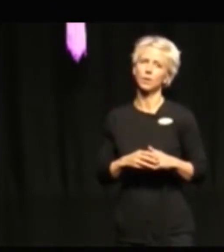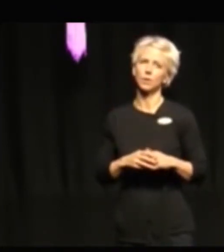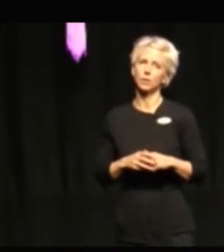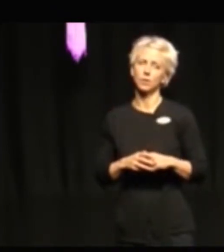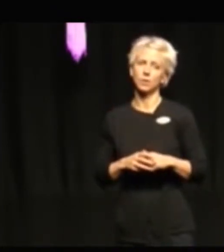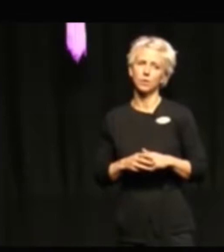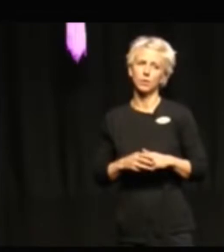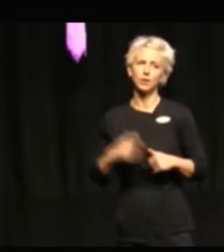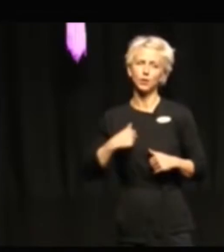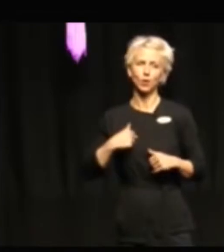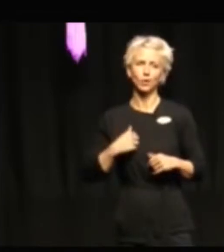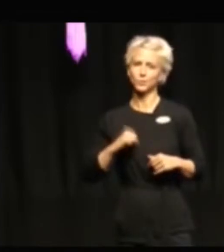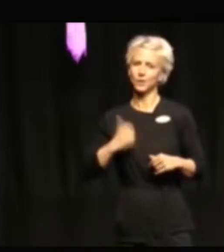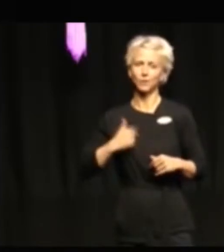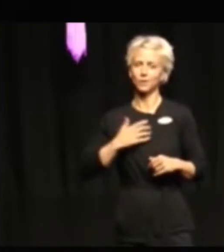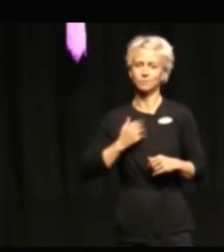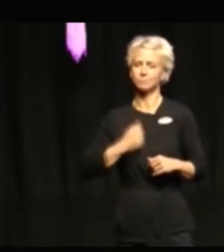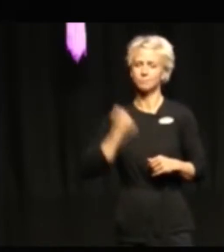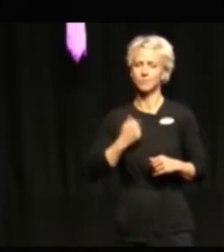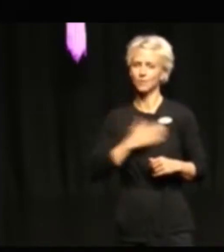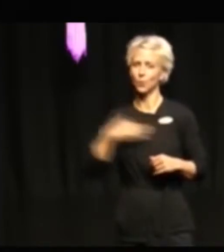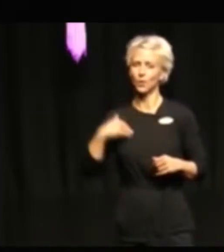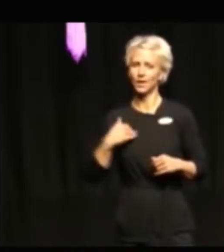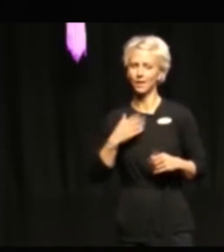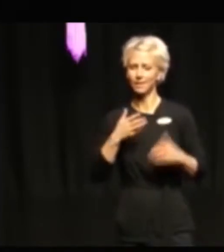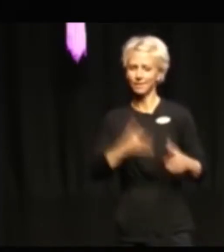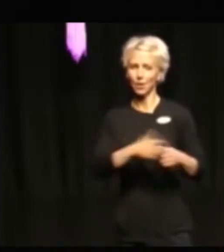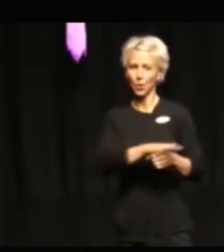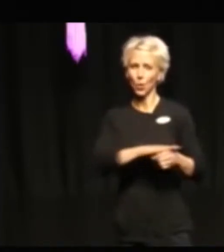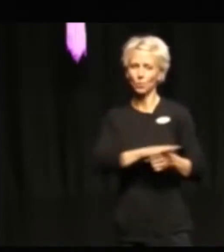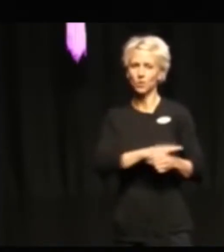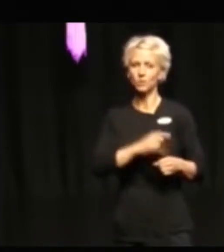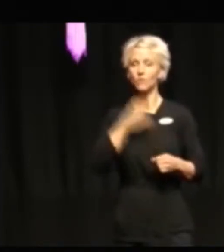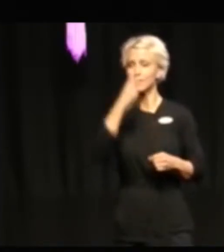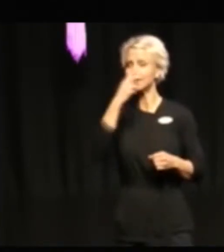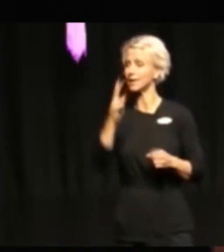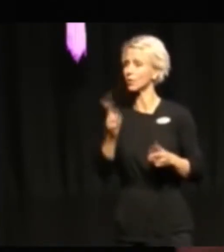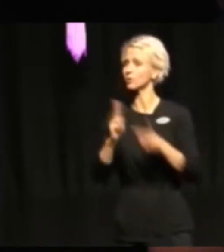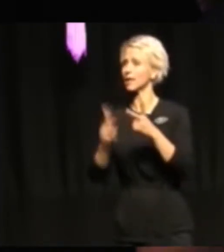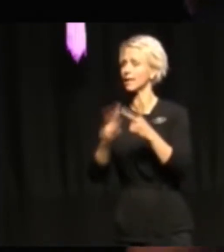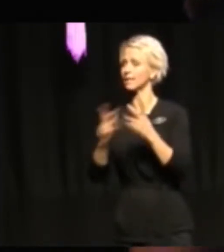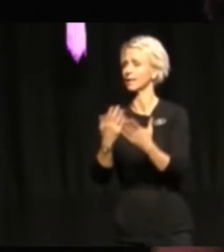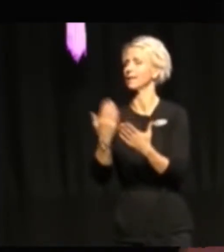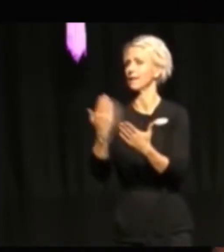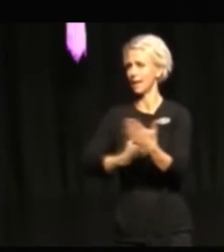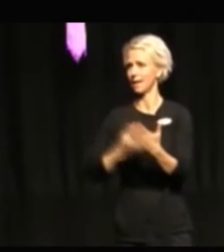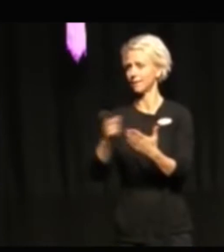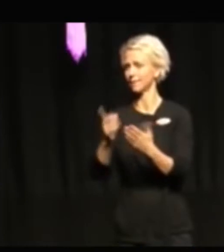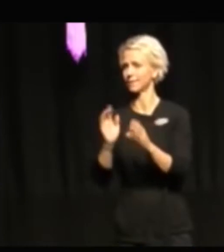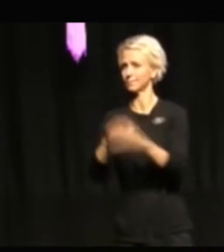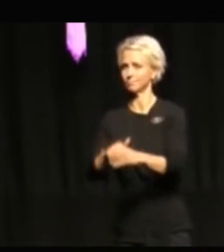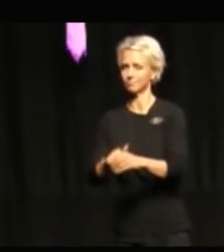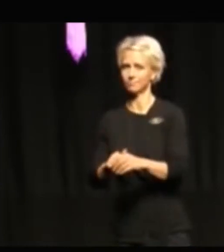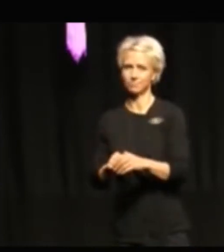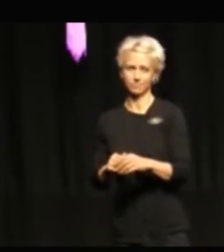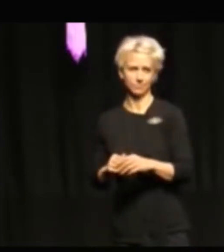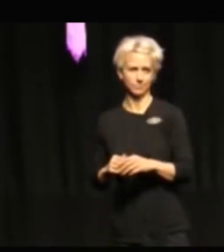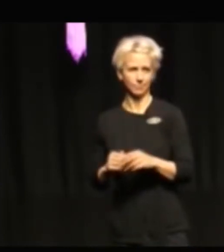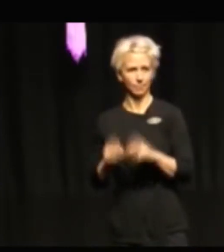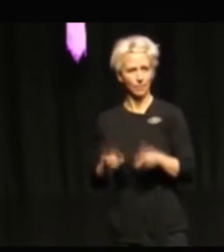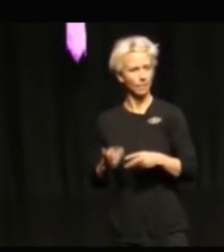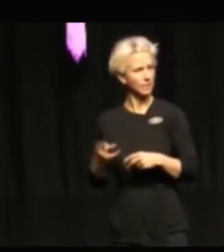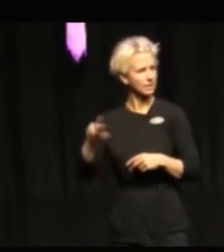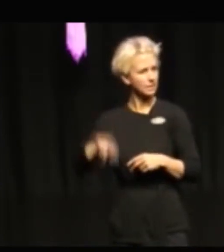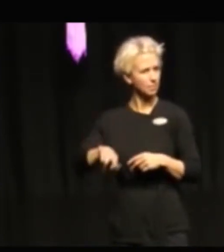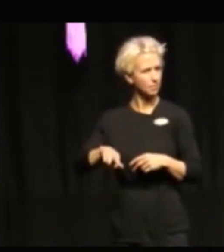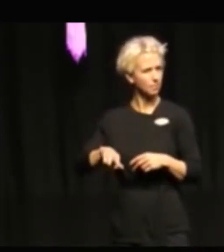in a lot of the cases that we work on, we see that there's another country also involved in the breaches. Like, for